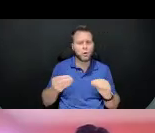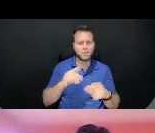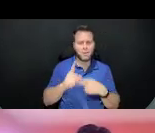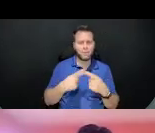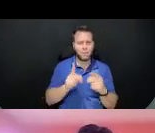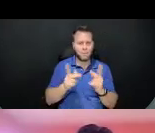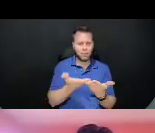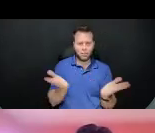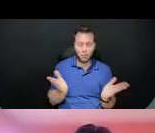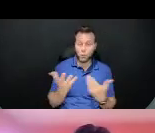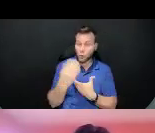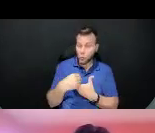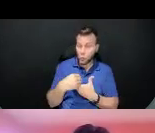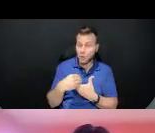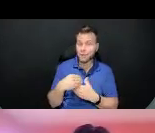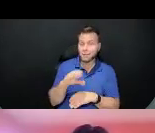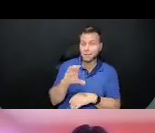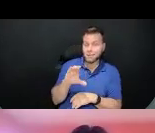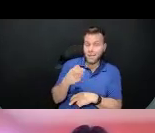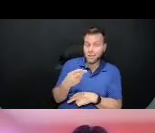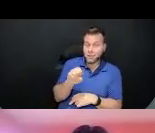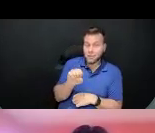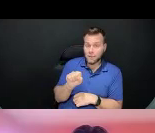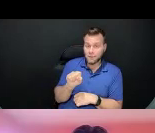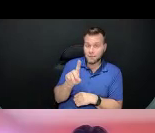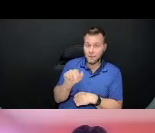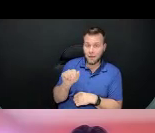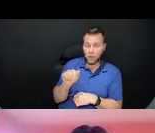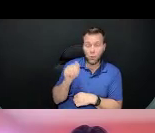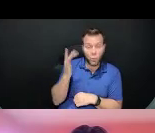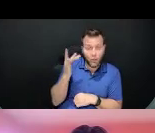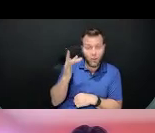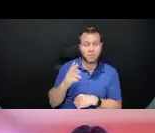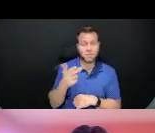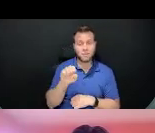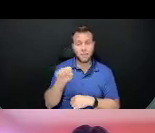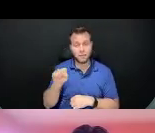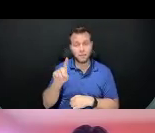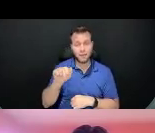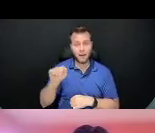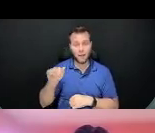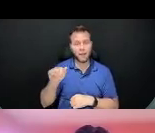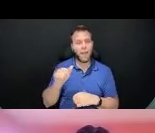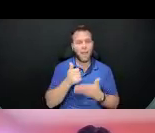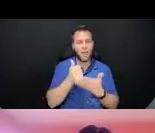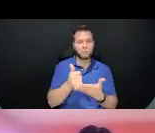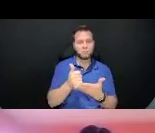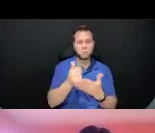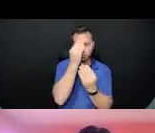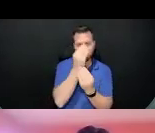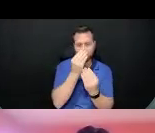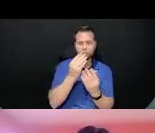data, including CHES data, because again, it helps to provide data that isn't necessarily